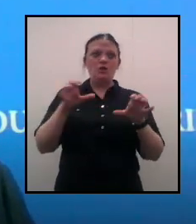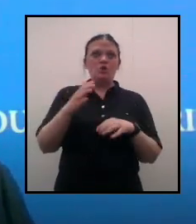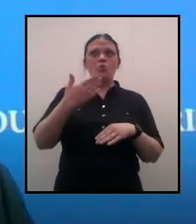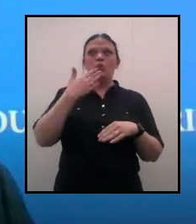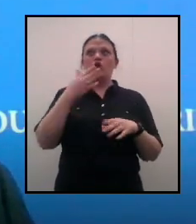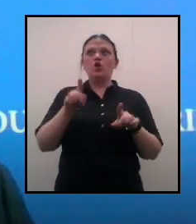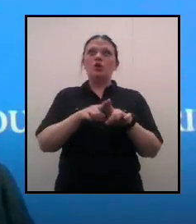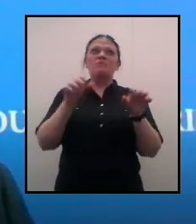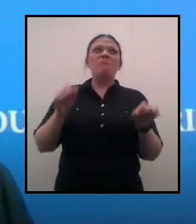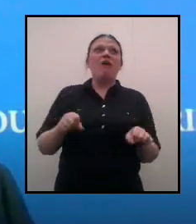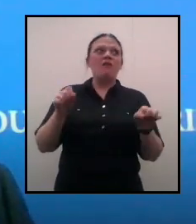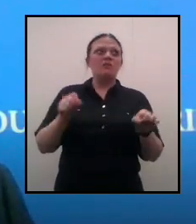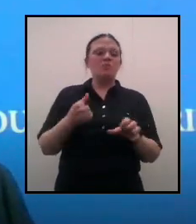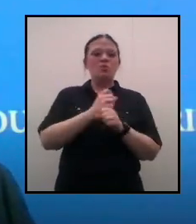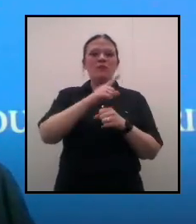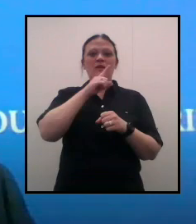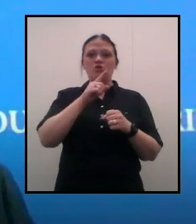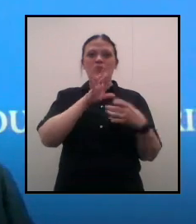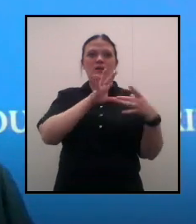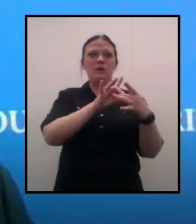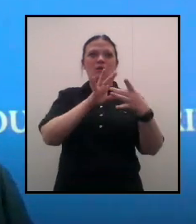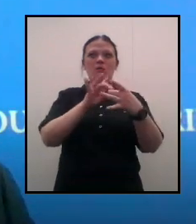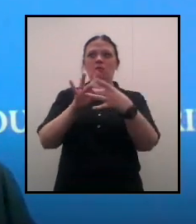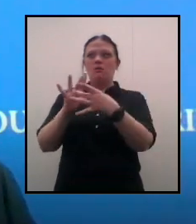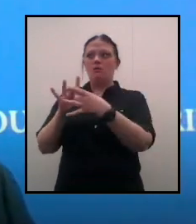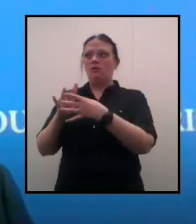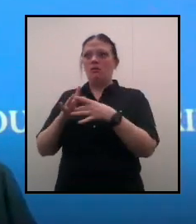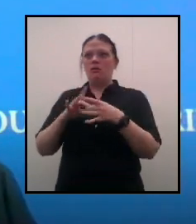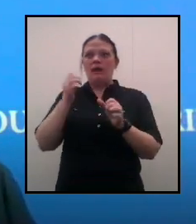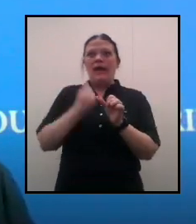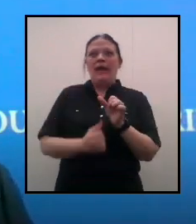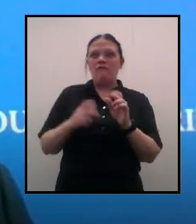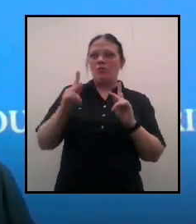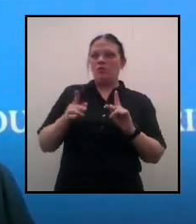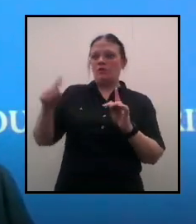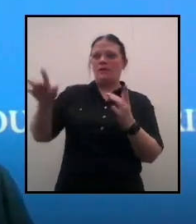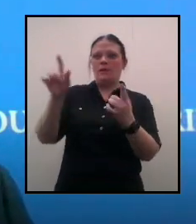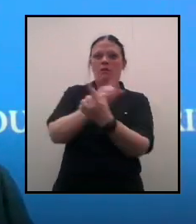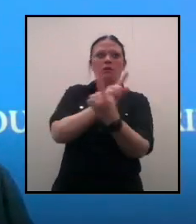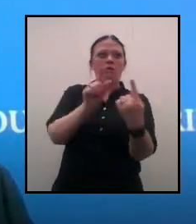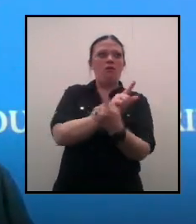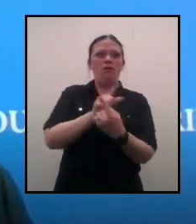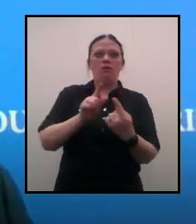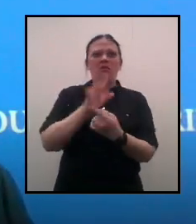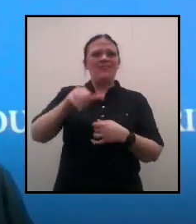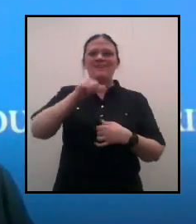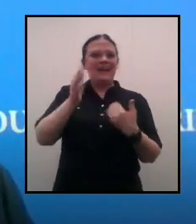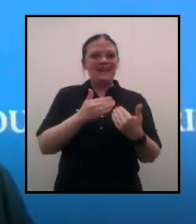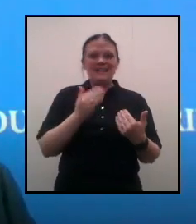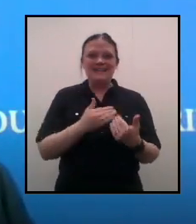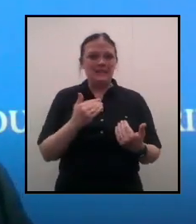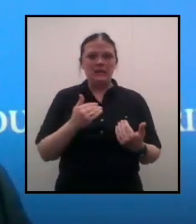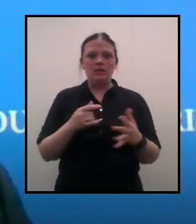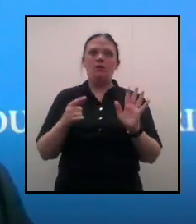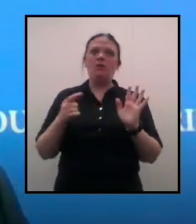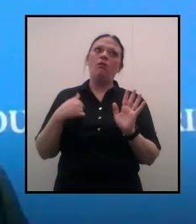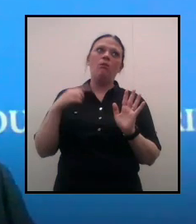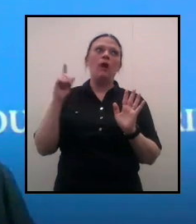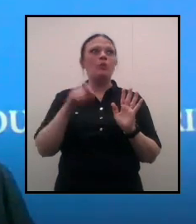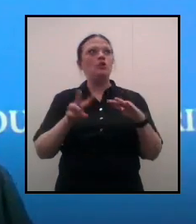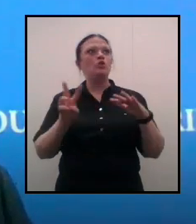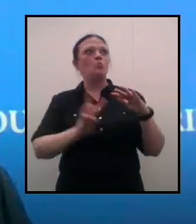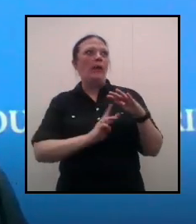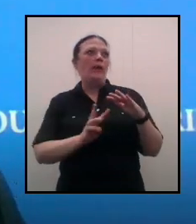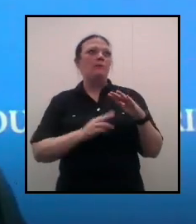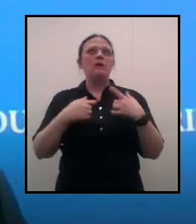as possible to ensure that we connect with every individual that they were in contact with, which is not always easy when they say, I was in Wegmans